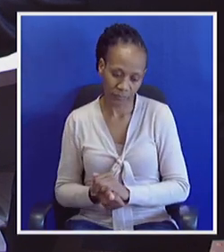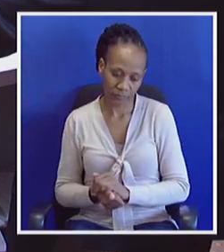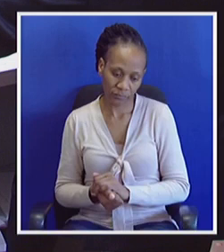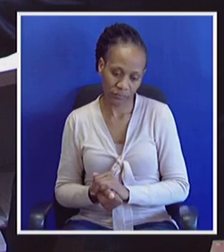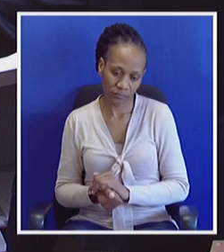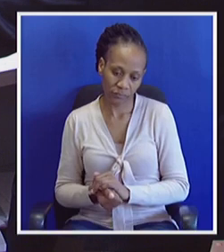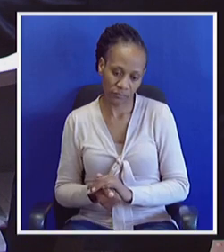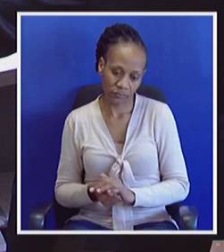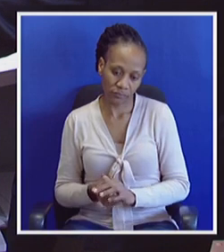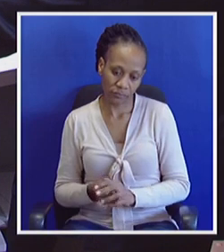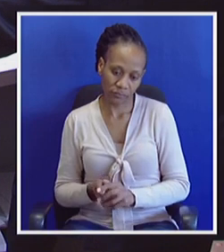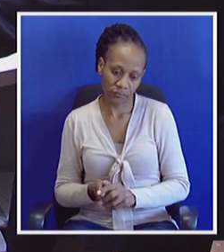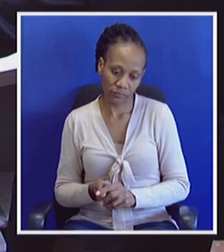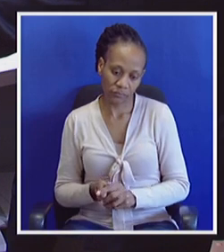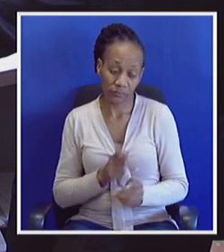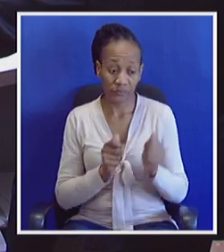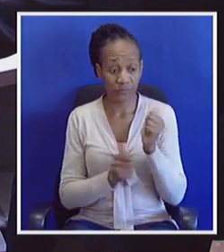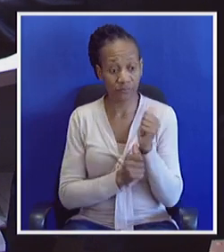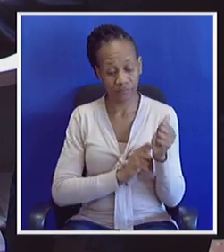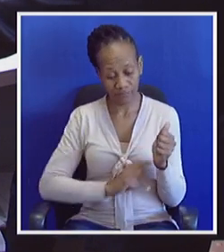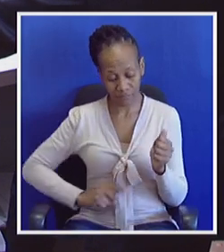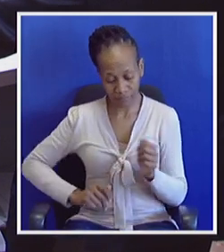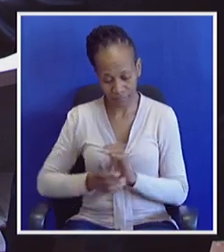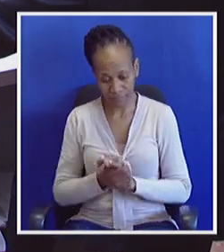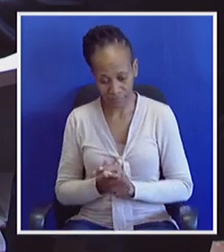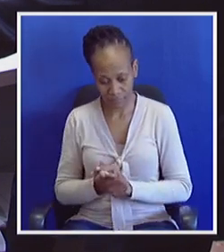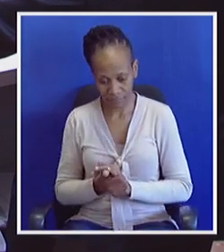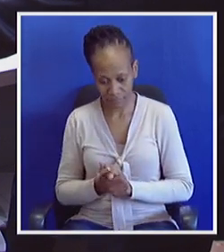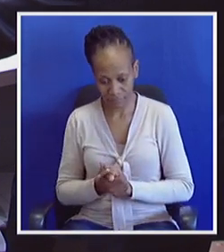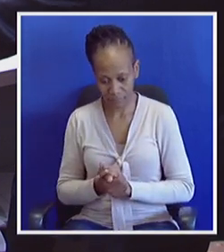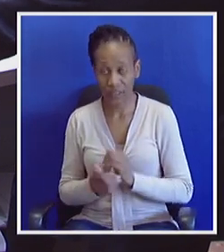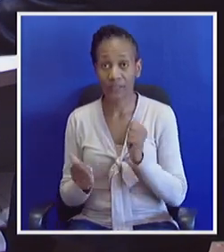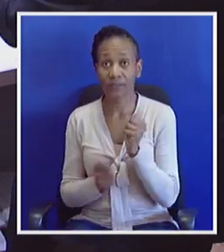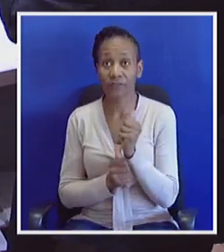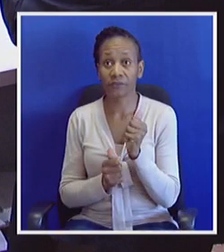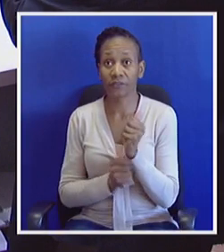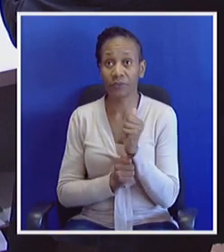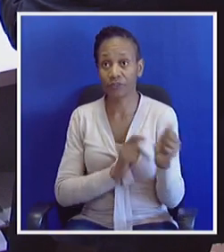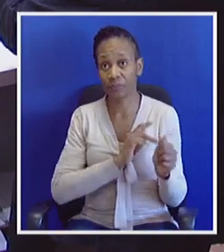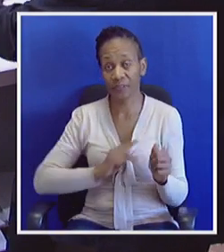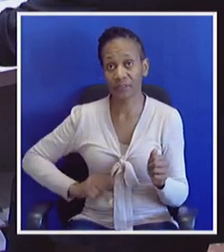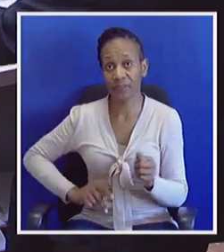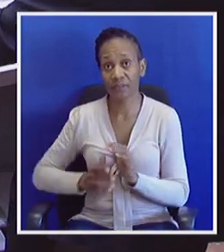Honorable President. Deputy. Deputy President, thank you.